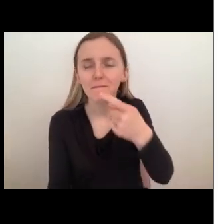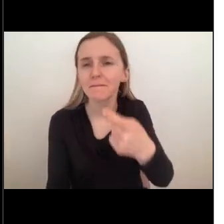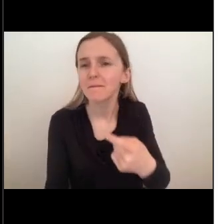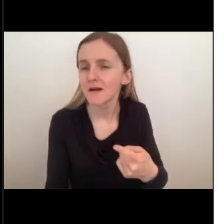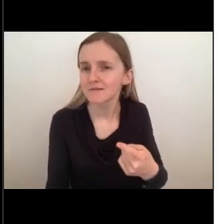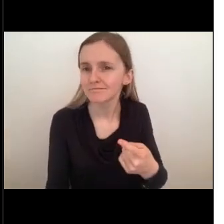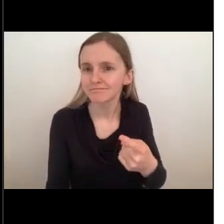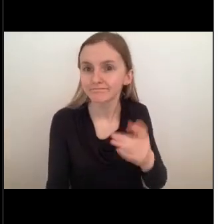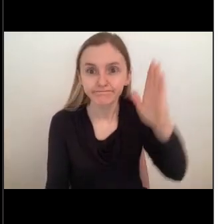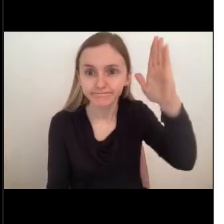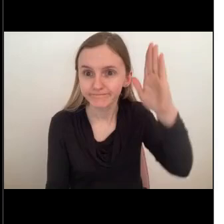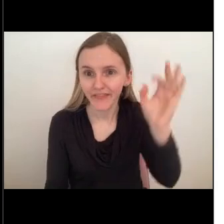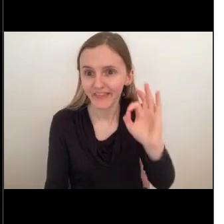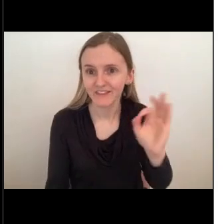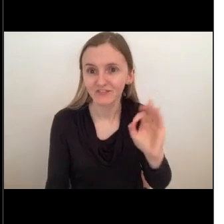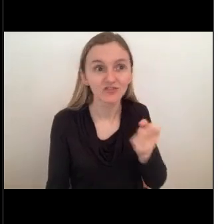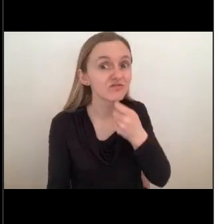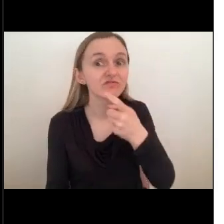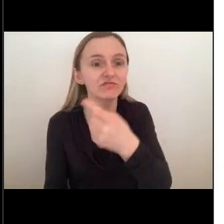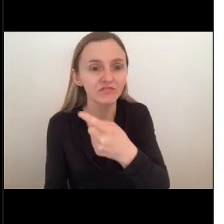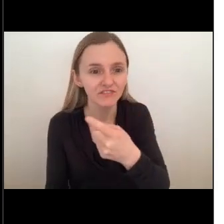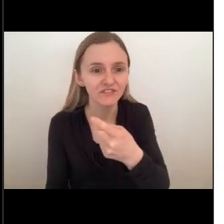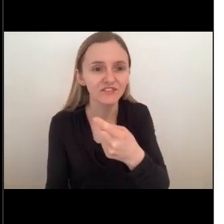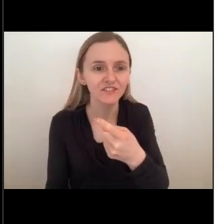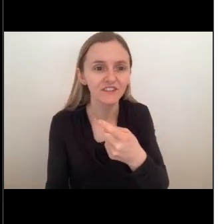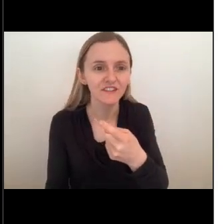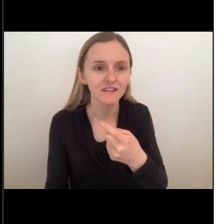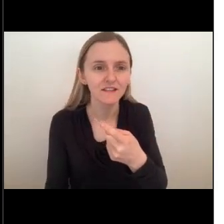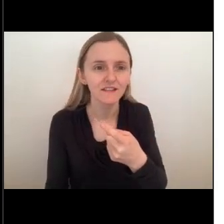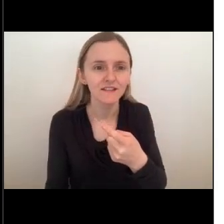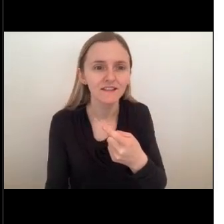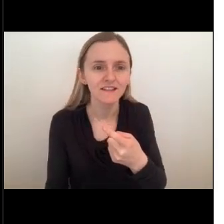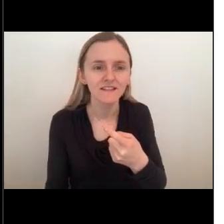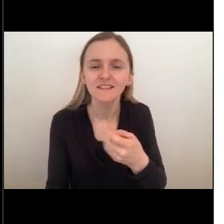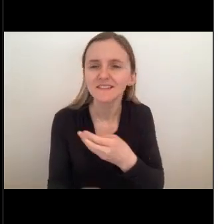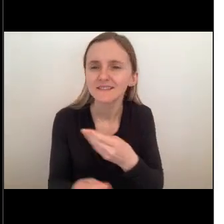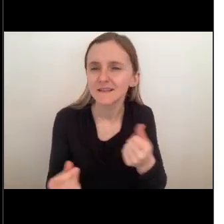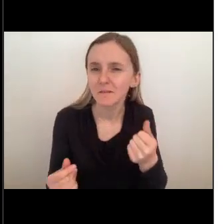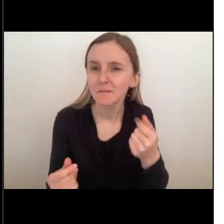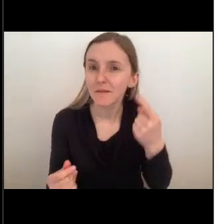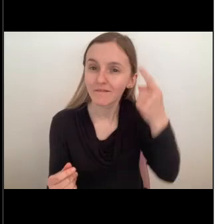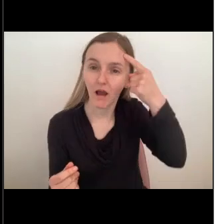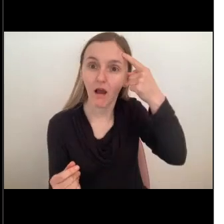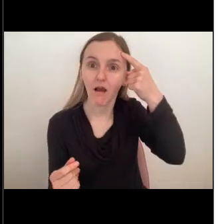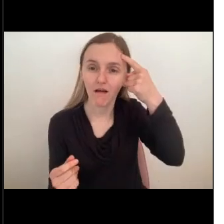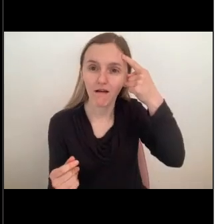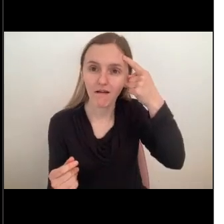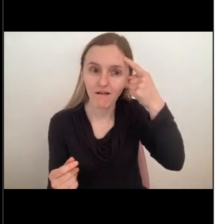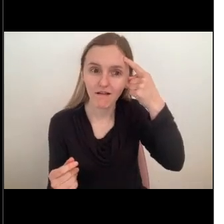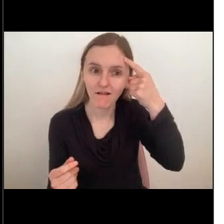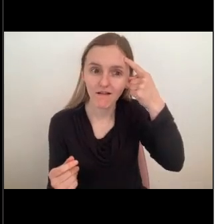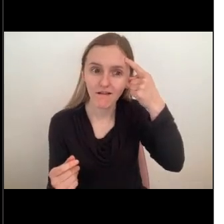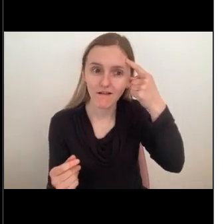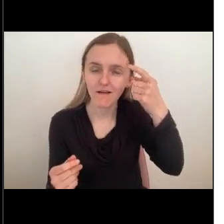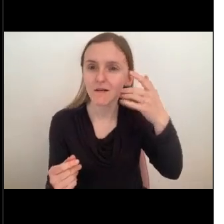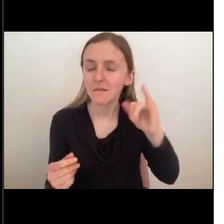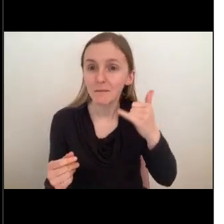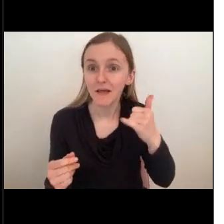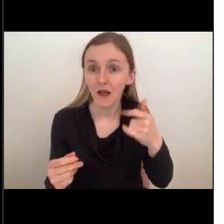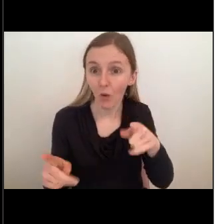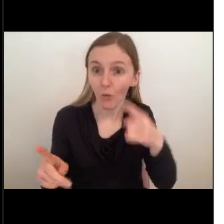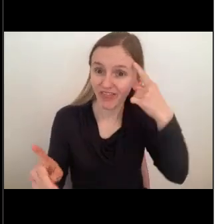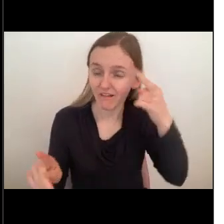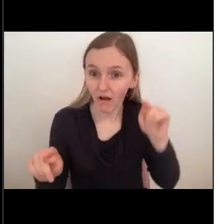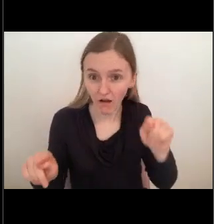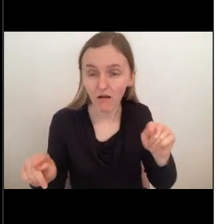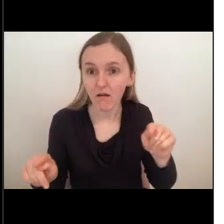people trees and facts, so that impulsive brain putting 2 and 2 together and coming up with 7.